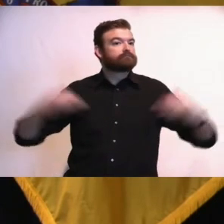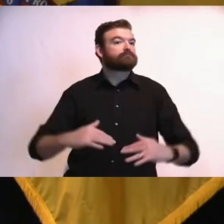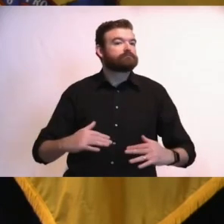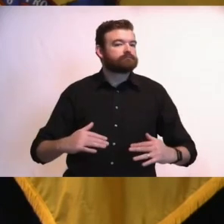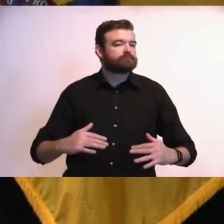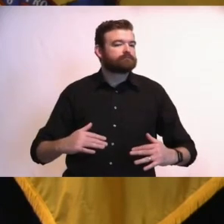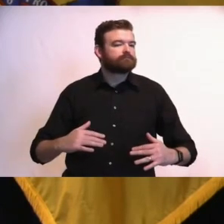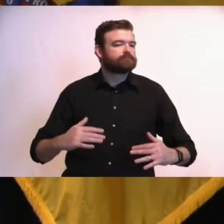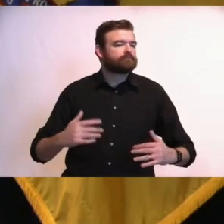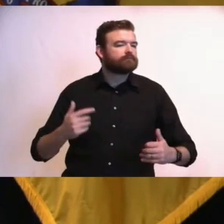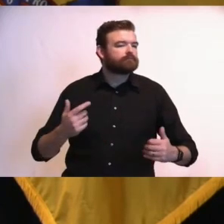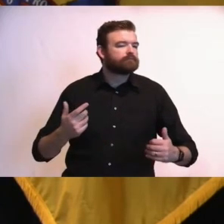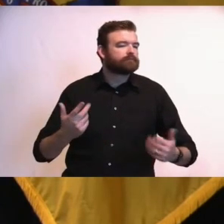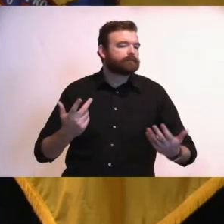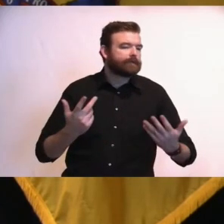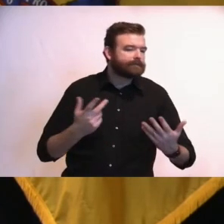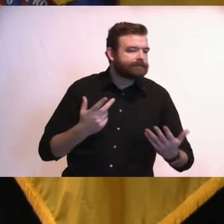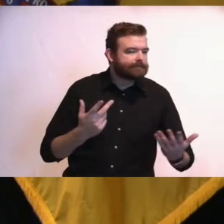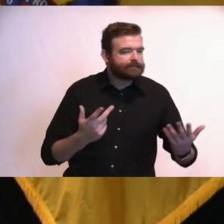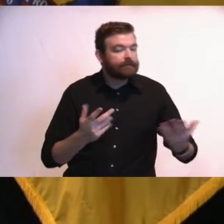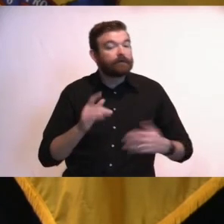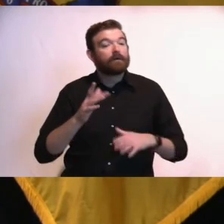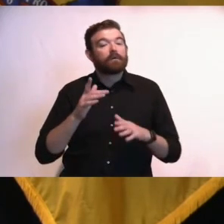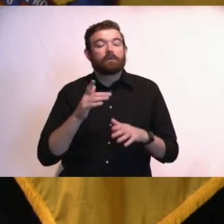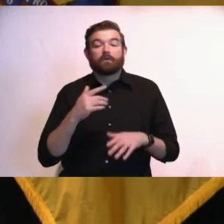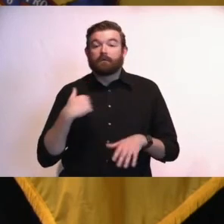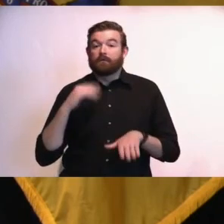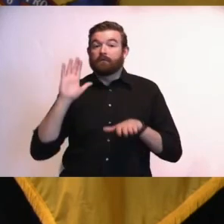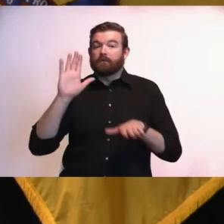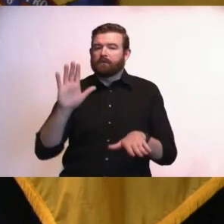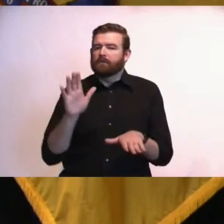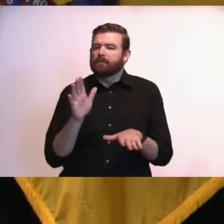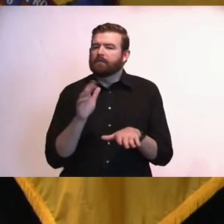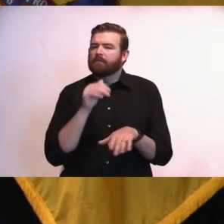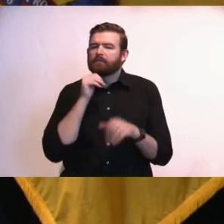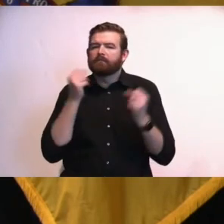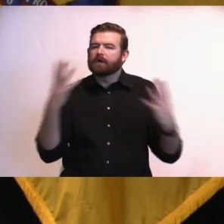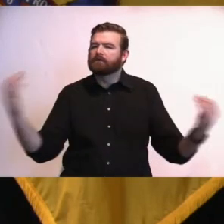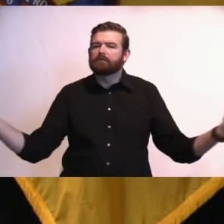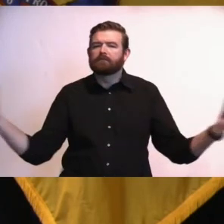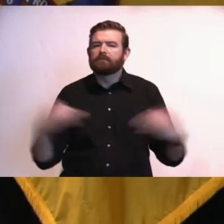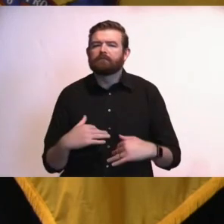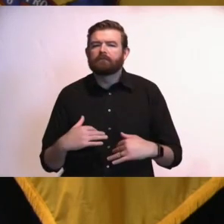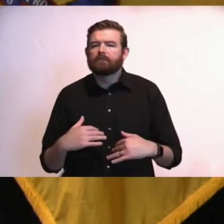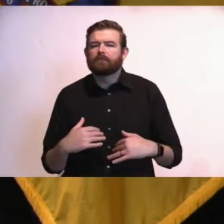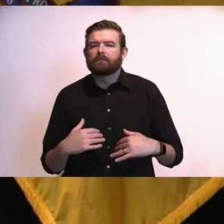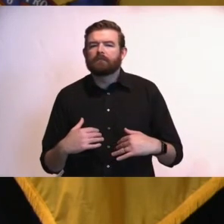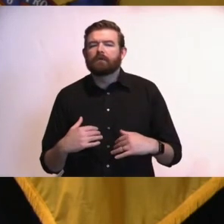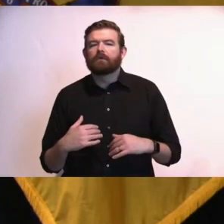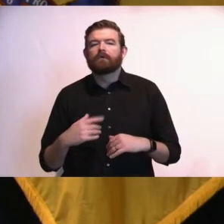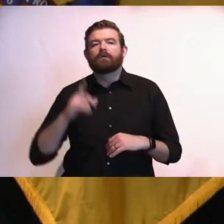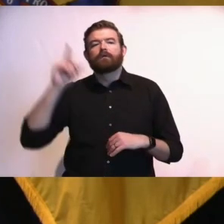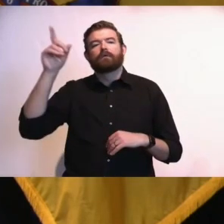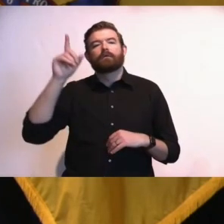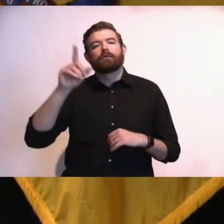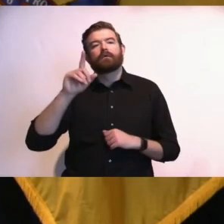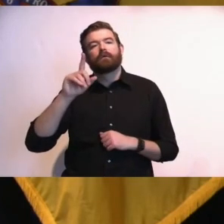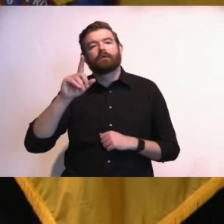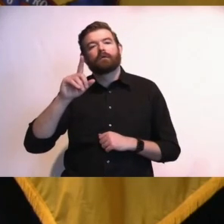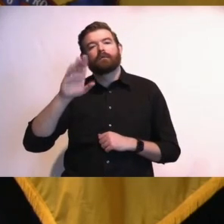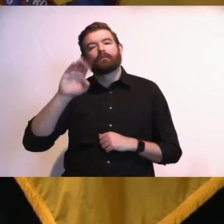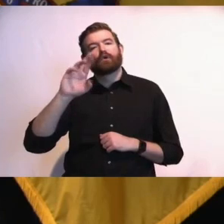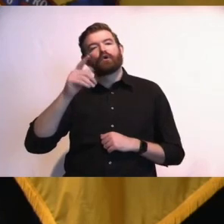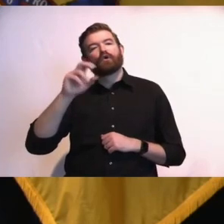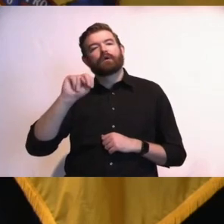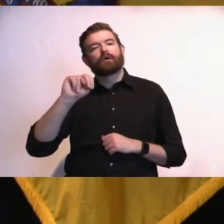in that I've done have been outdoors for that very reason. I'll pick Bergen County. I was up in Hackensack last week. On a cold